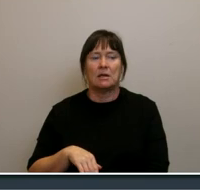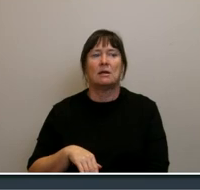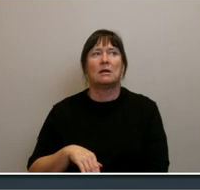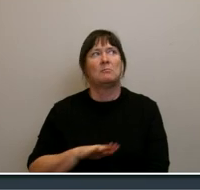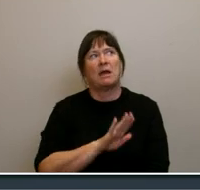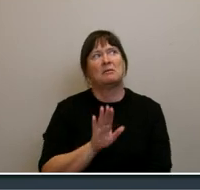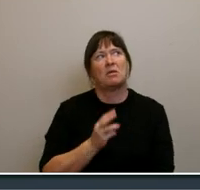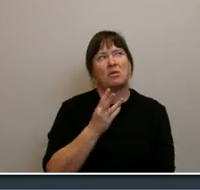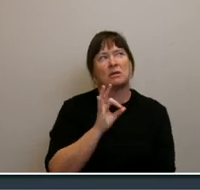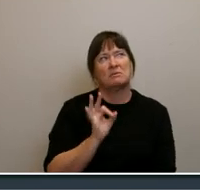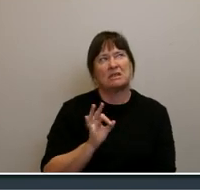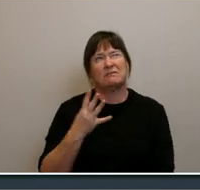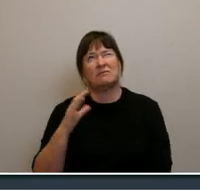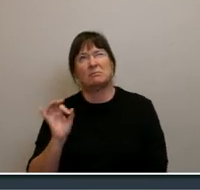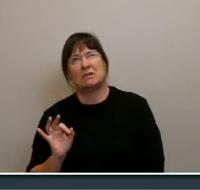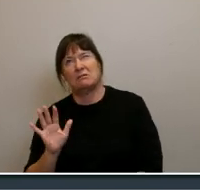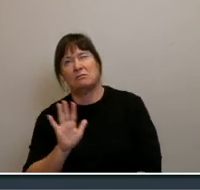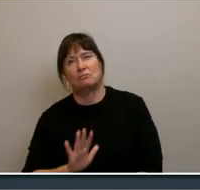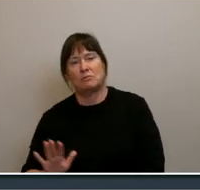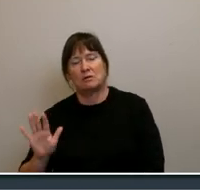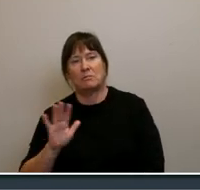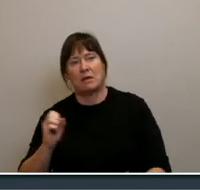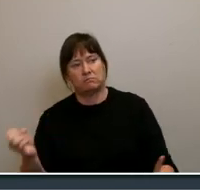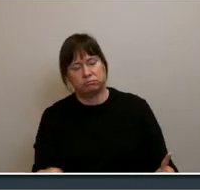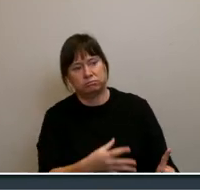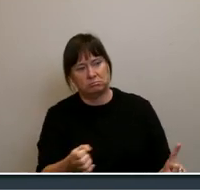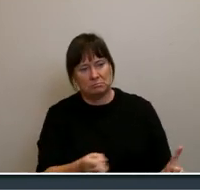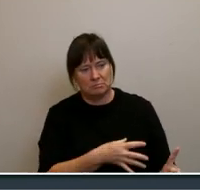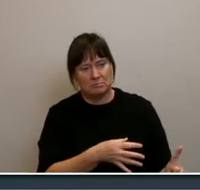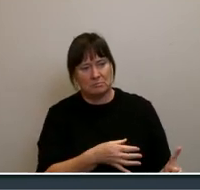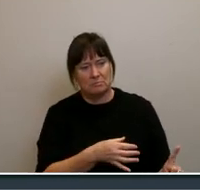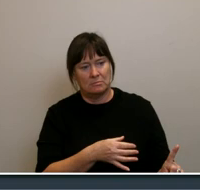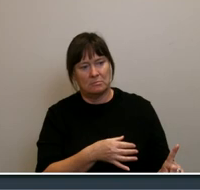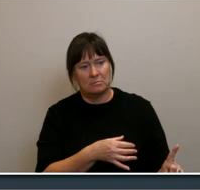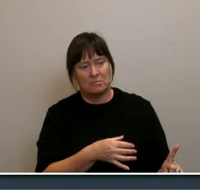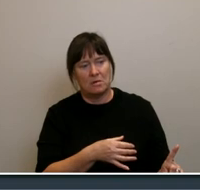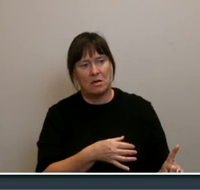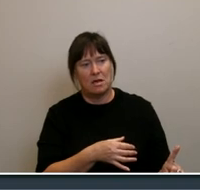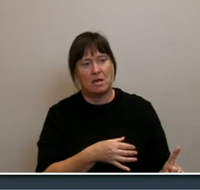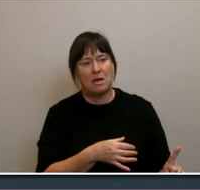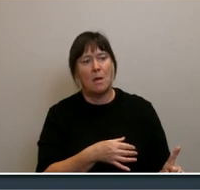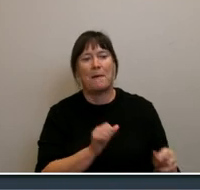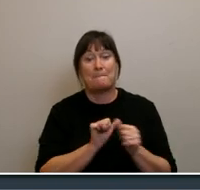Something between 30% and 50%, in my estimation, would be good. But one of the best guys to ask would